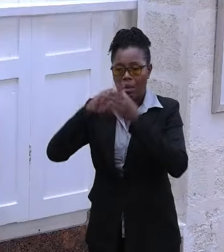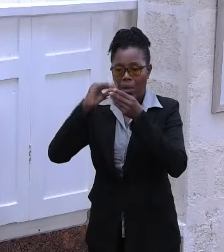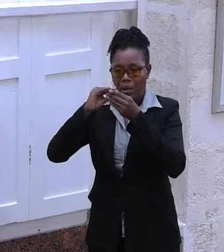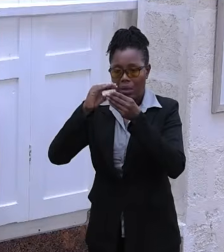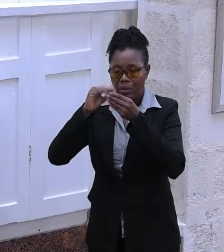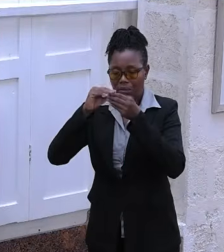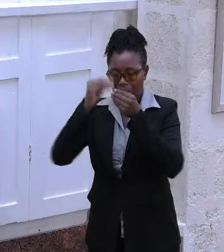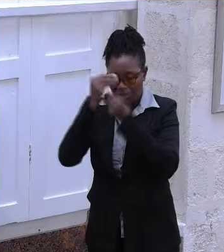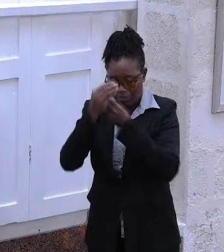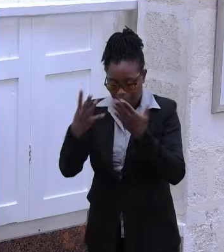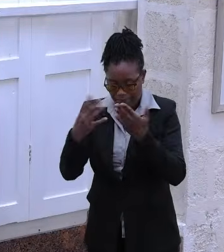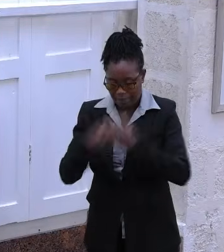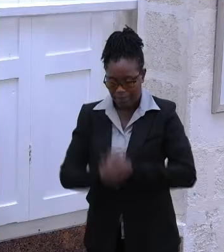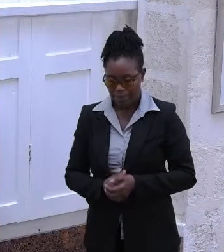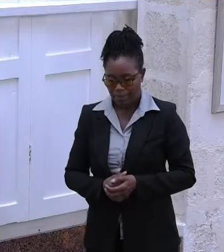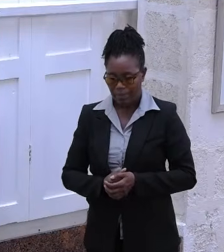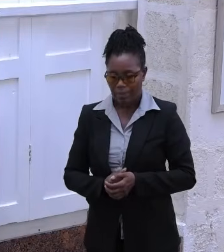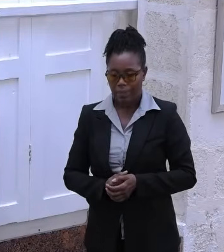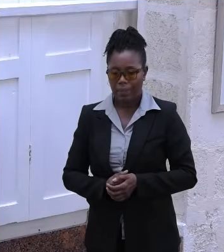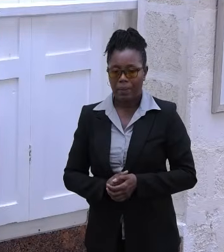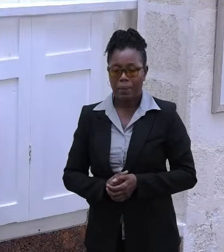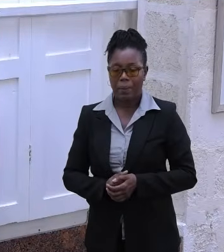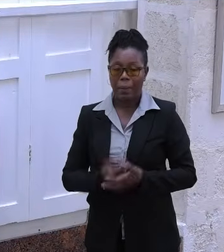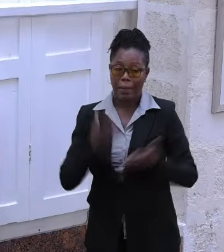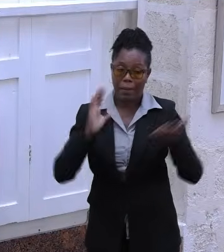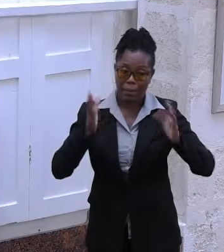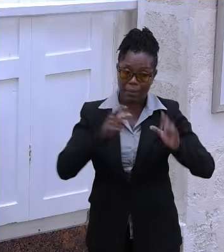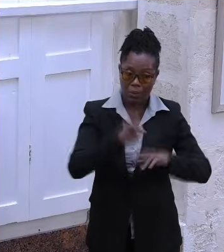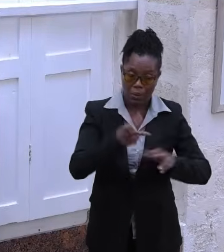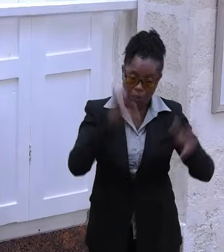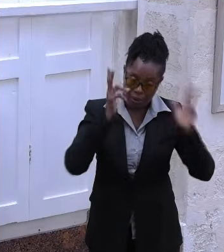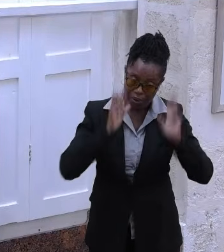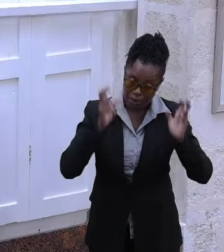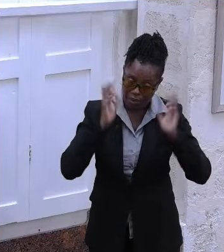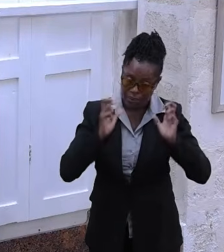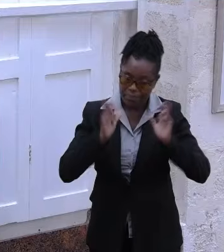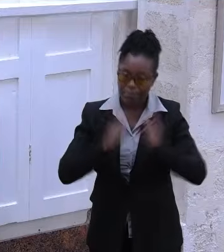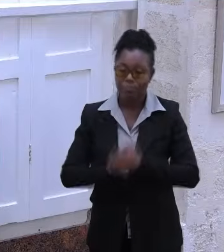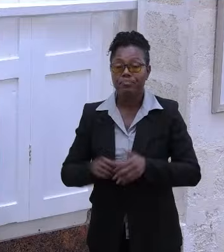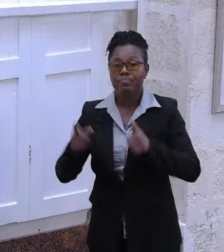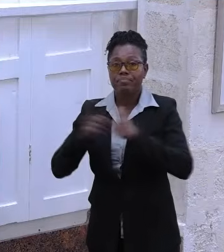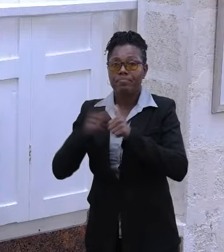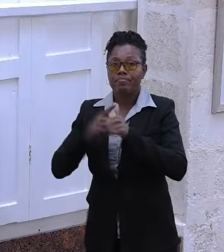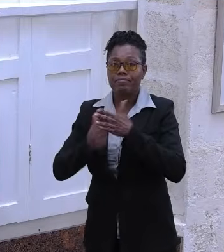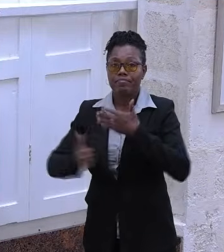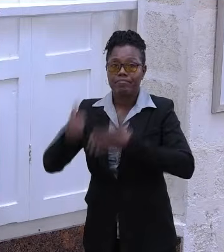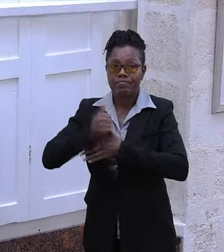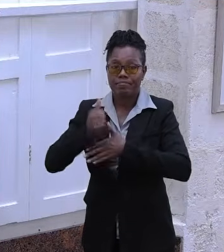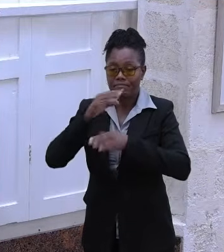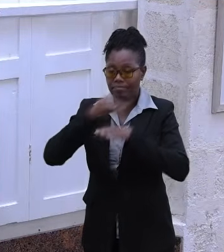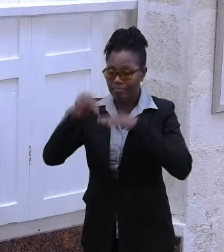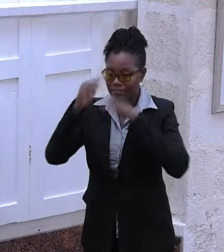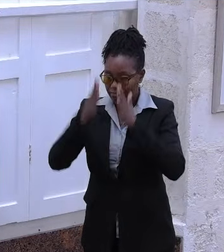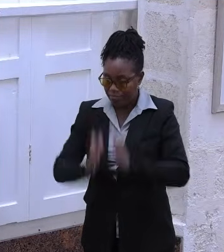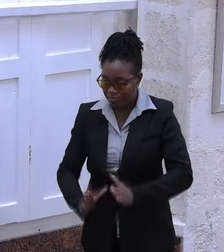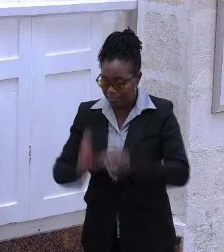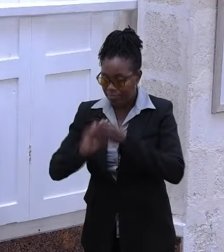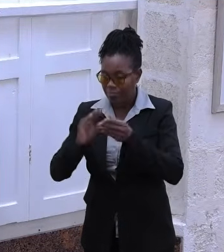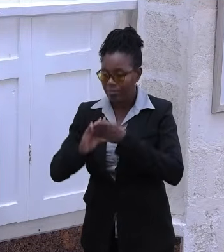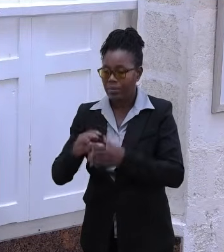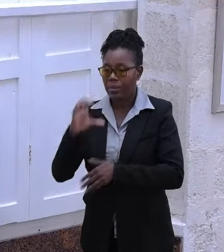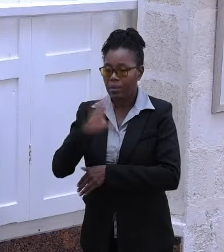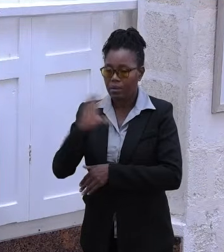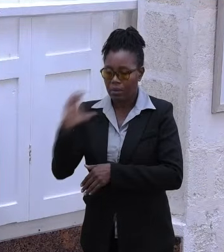what may have been heard. First of all, Senior Minister, I was referring to the Caribbean Community